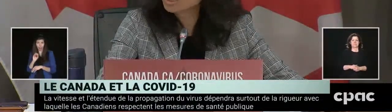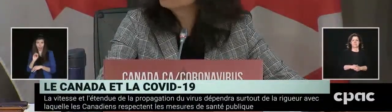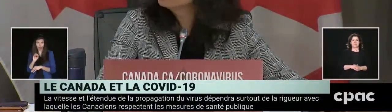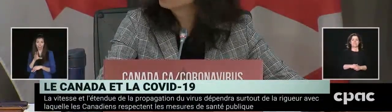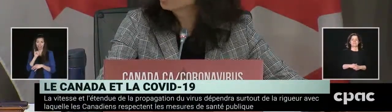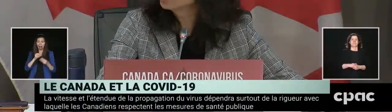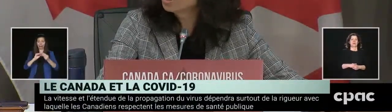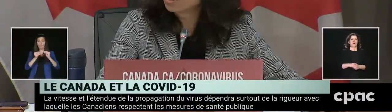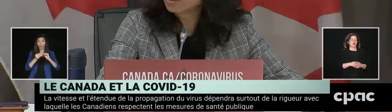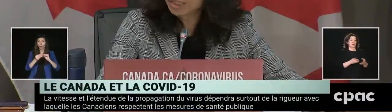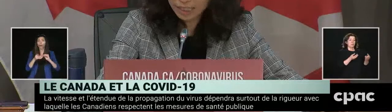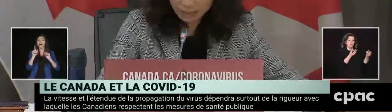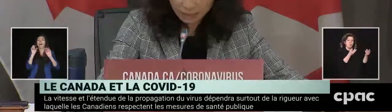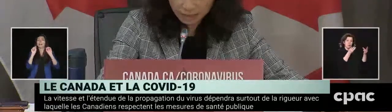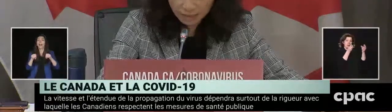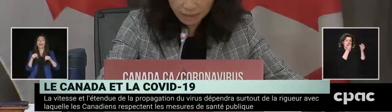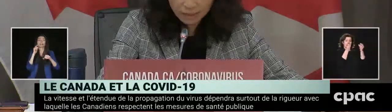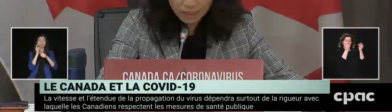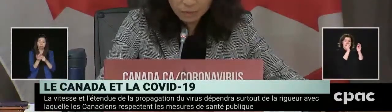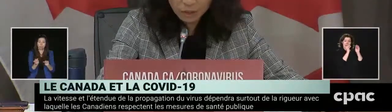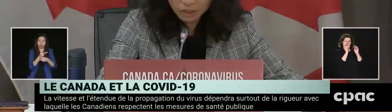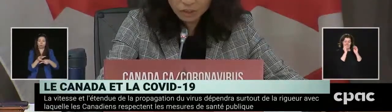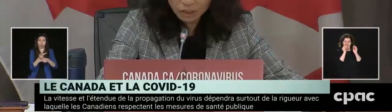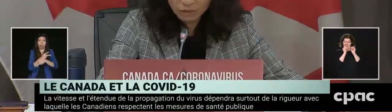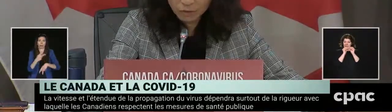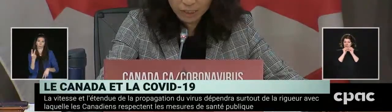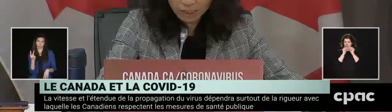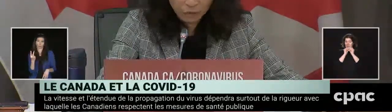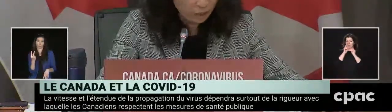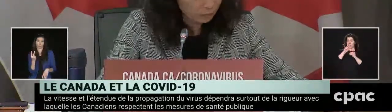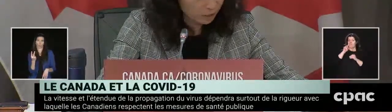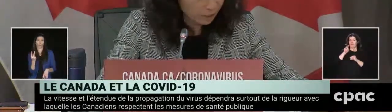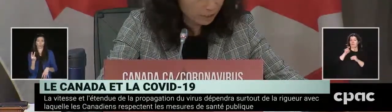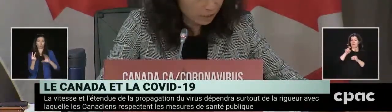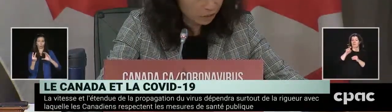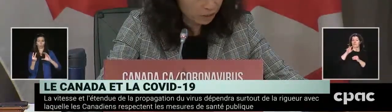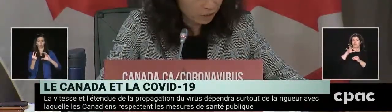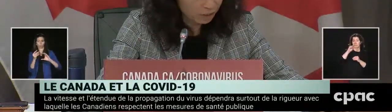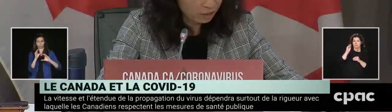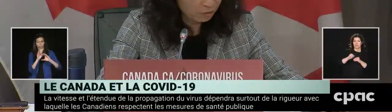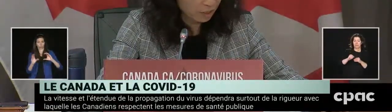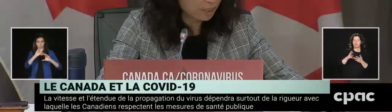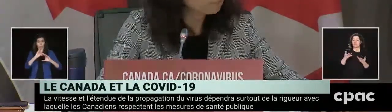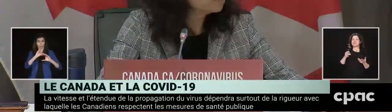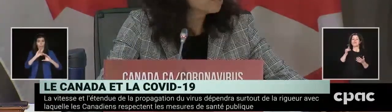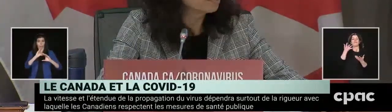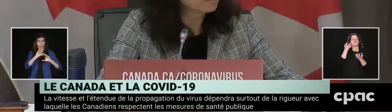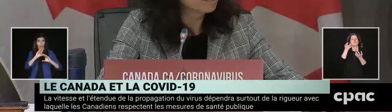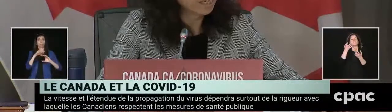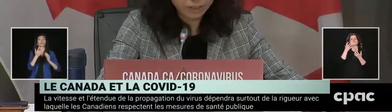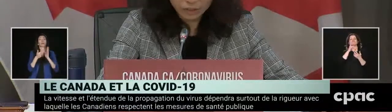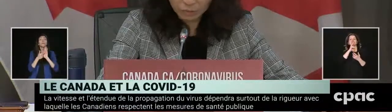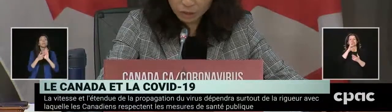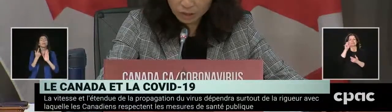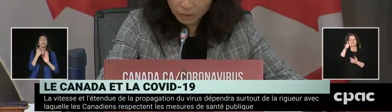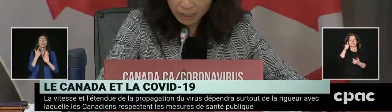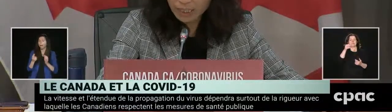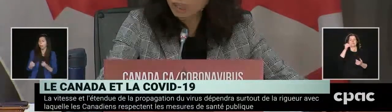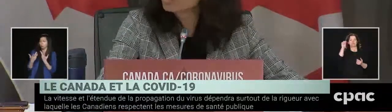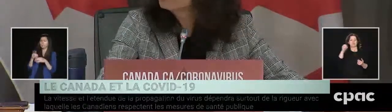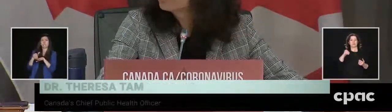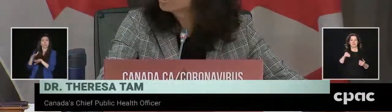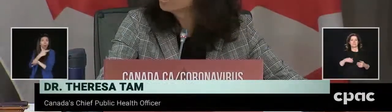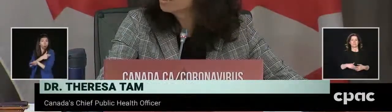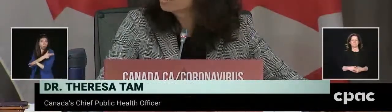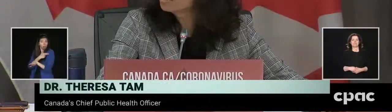you can imagine if you want the 10%, what you do, for example, hospitalization, for the 10% scenario, you